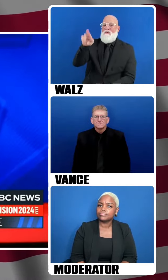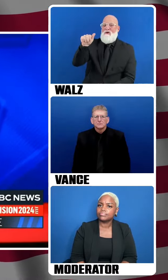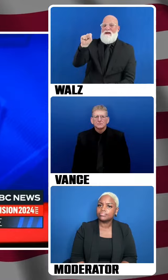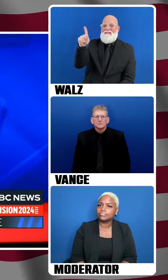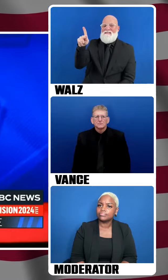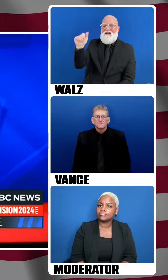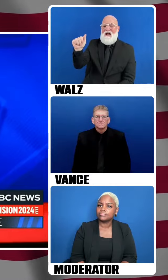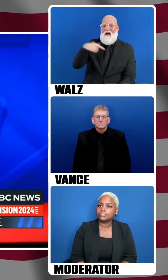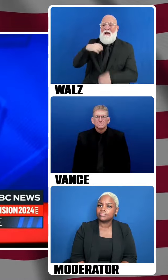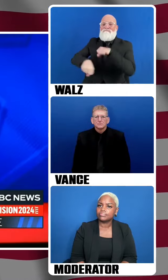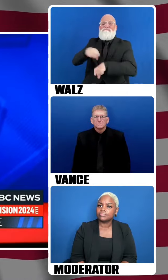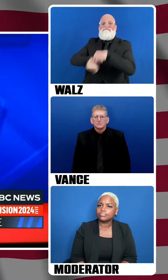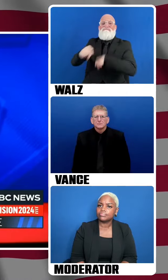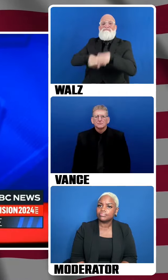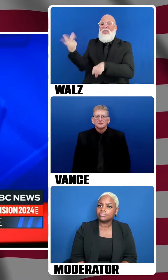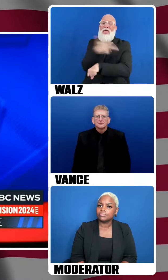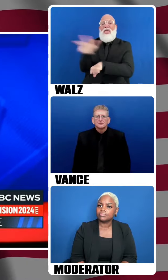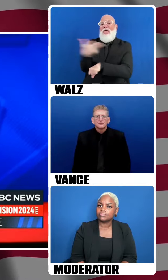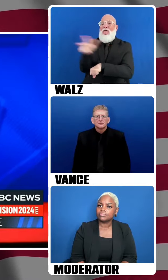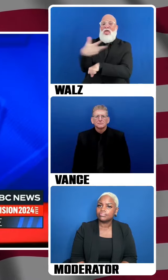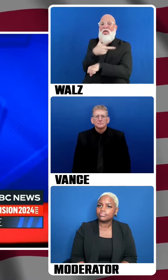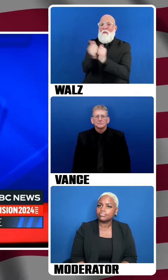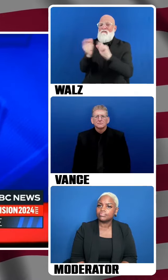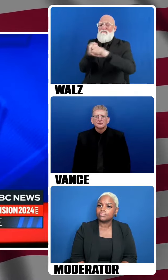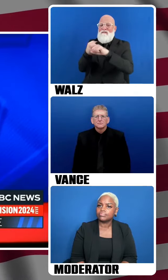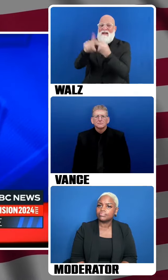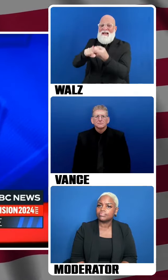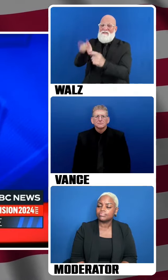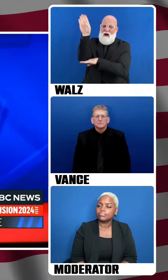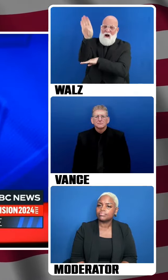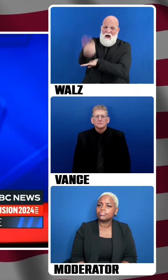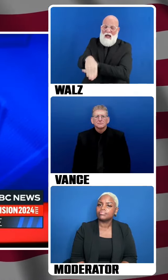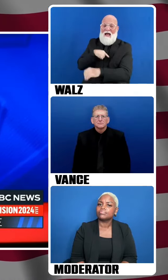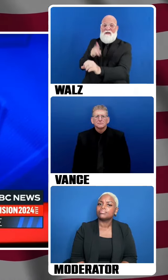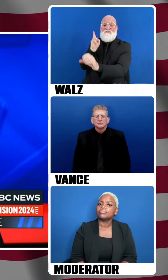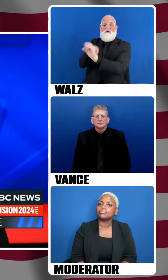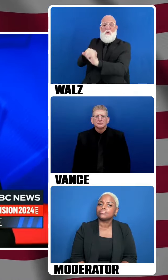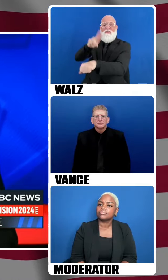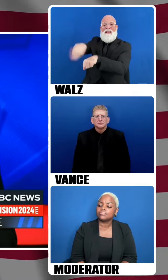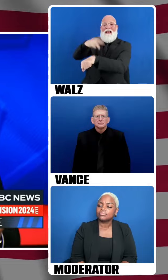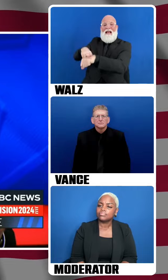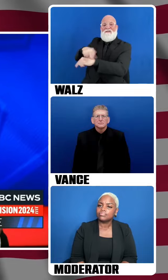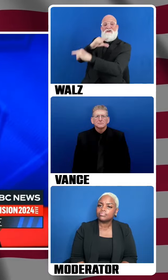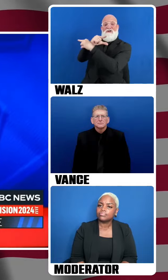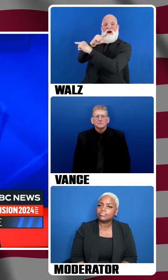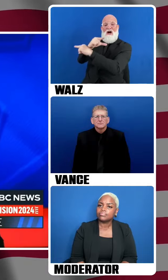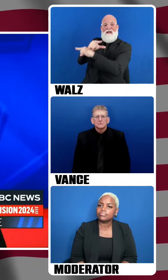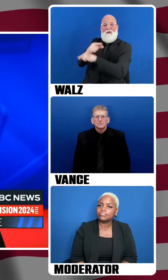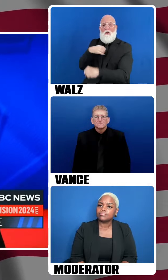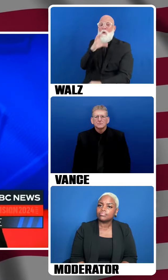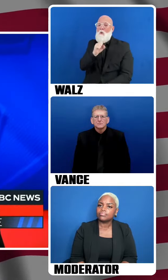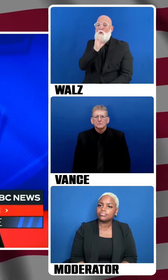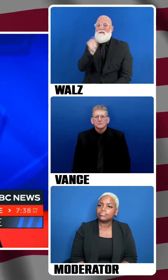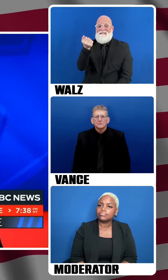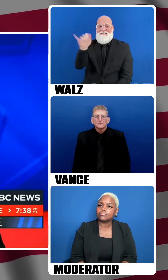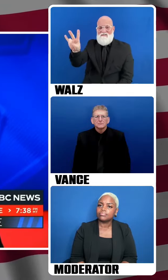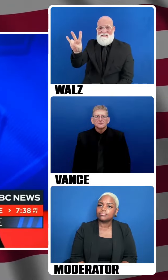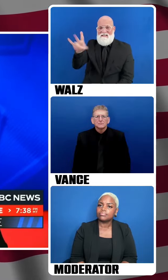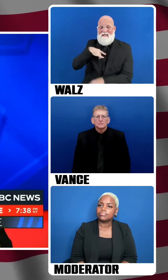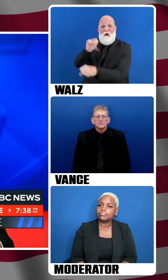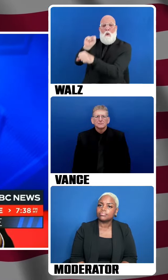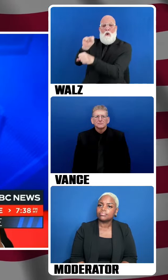I'm proud of that service. I joined the National Guard at 17, worked on family farms, and then I used the GI Bill to become a